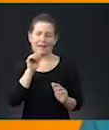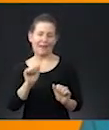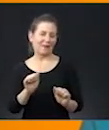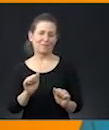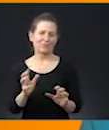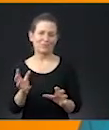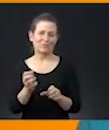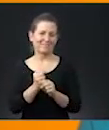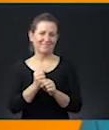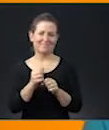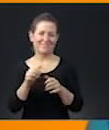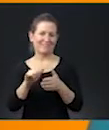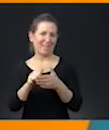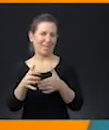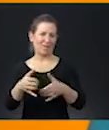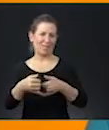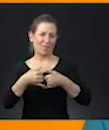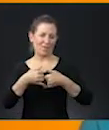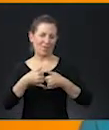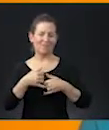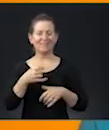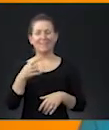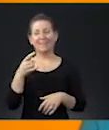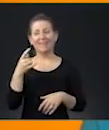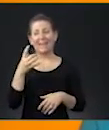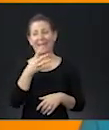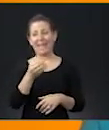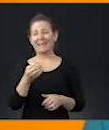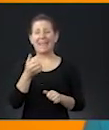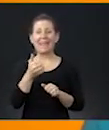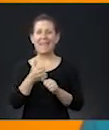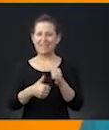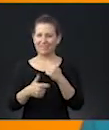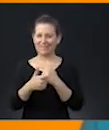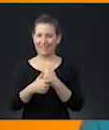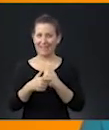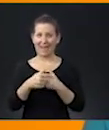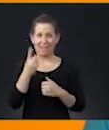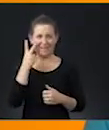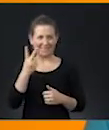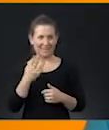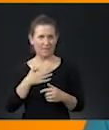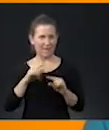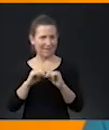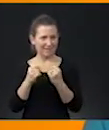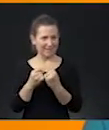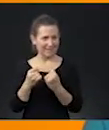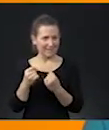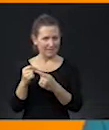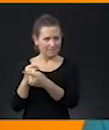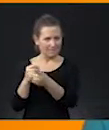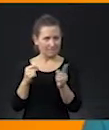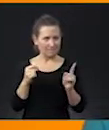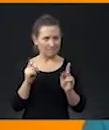I thank them every time I see a member of my team.